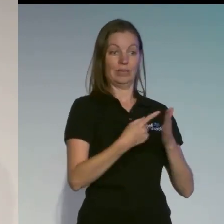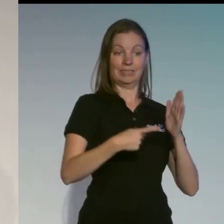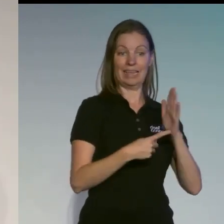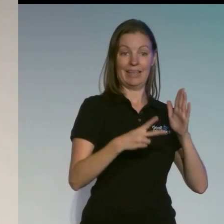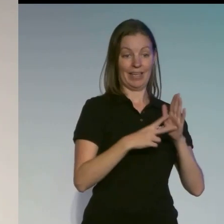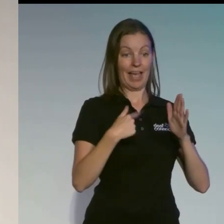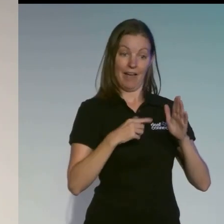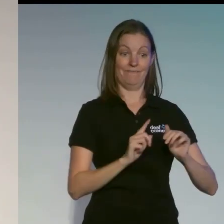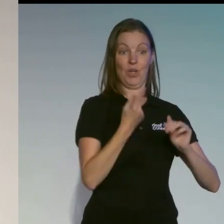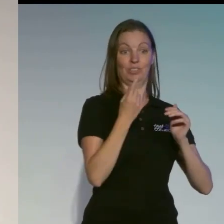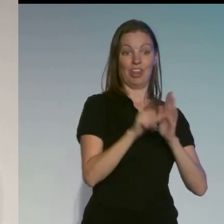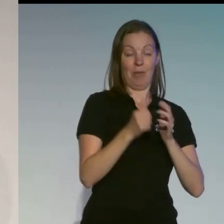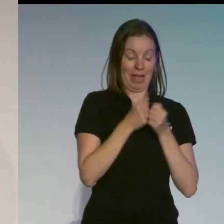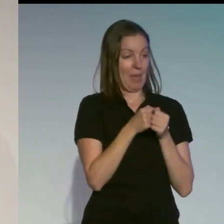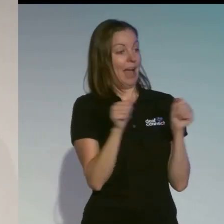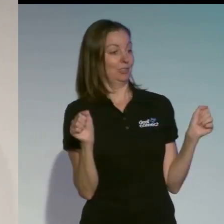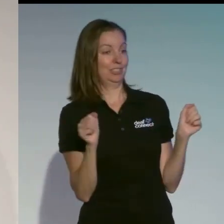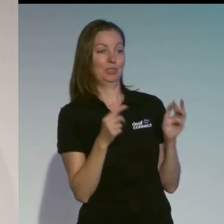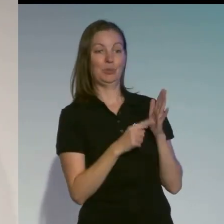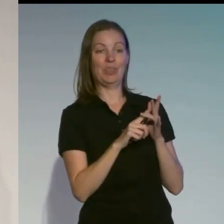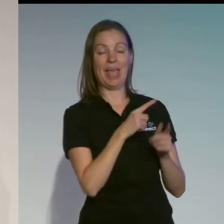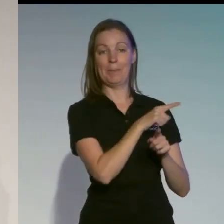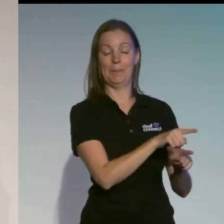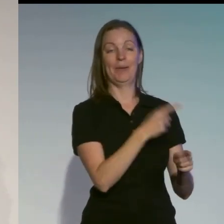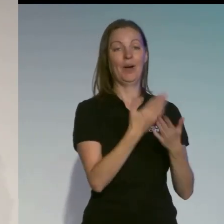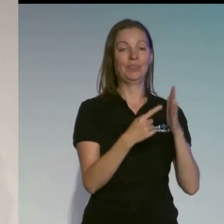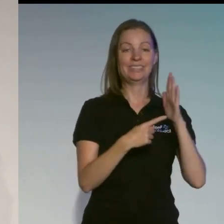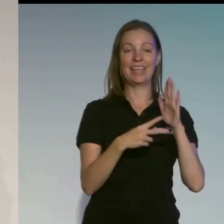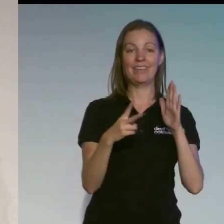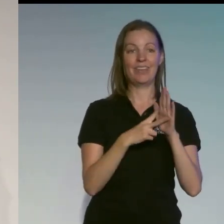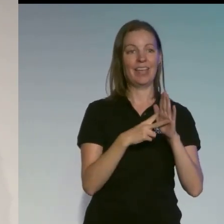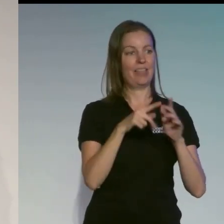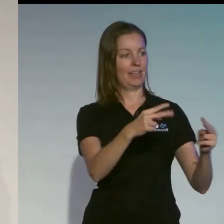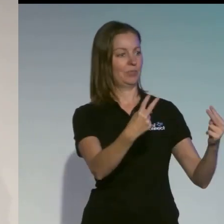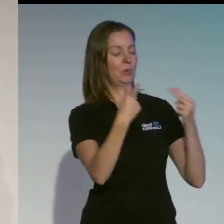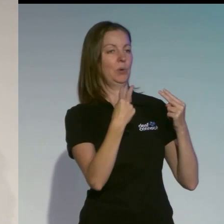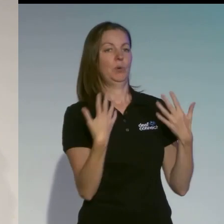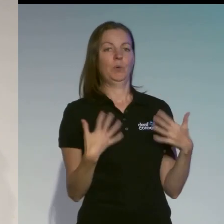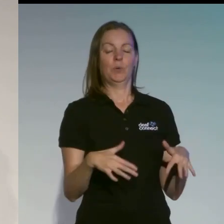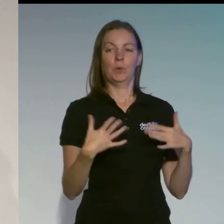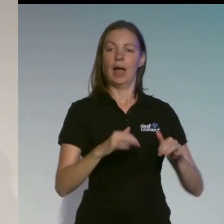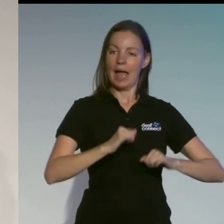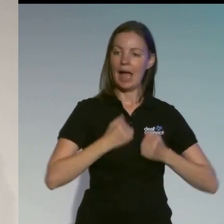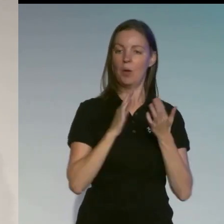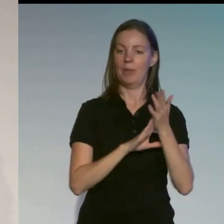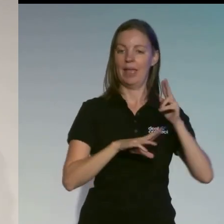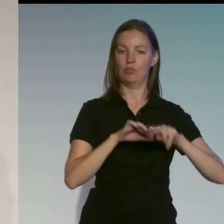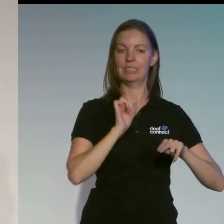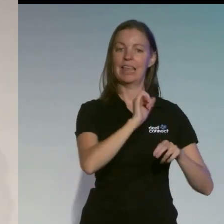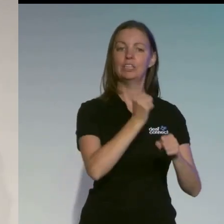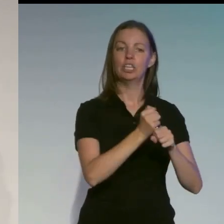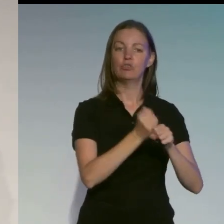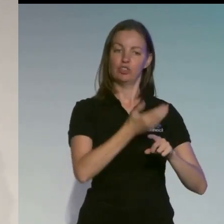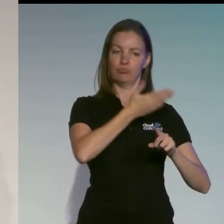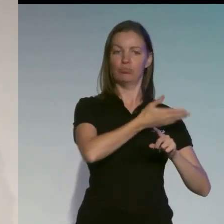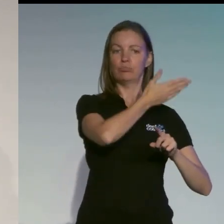out to them. Gosh. So, but this verdict, because our parents' generation, they need